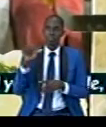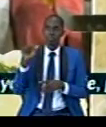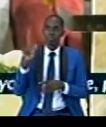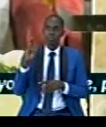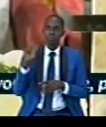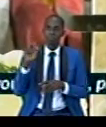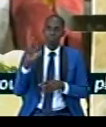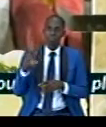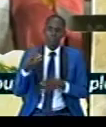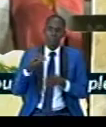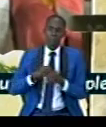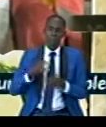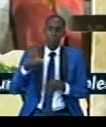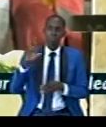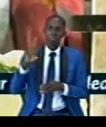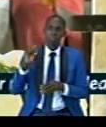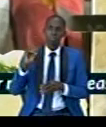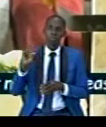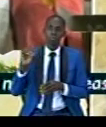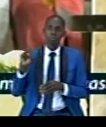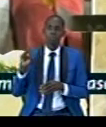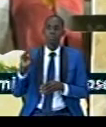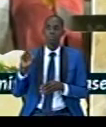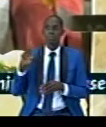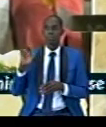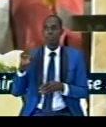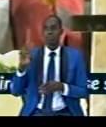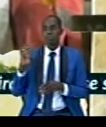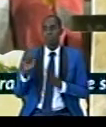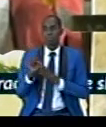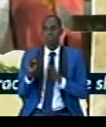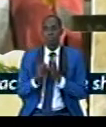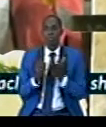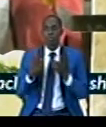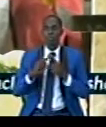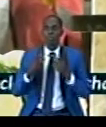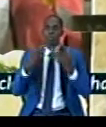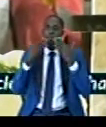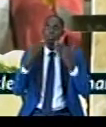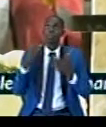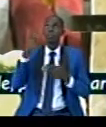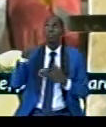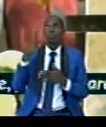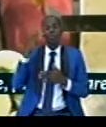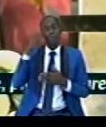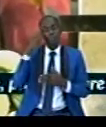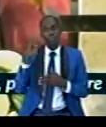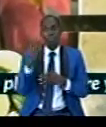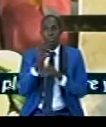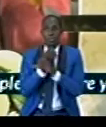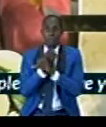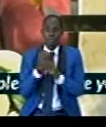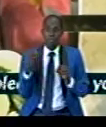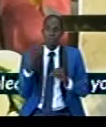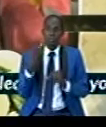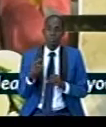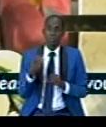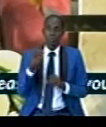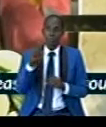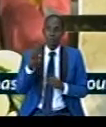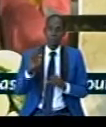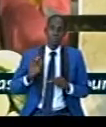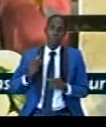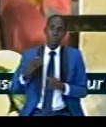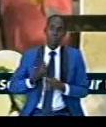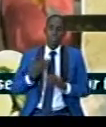Cross River State. I want to testify of the goodness of the Lord. Firstly, thank God for the salvation of my soul and how he has